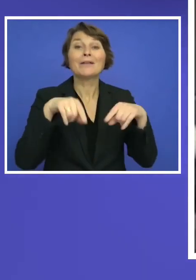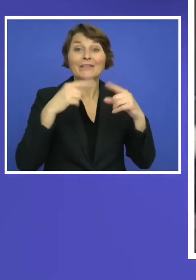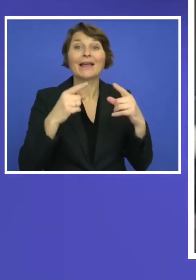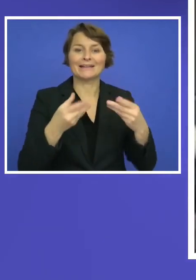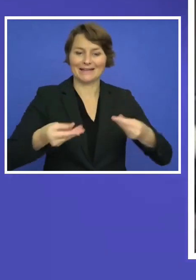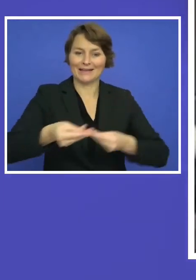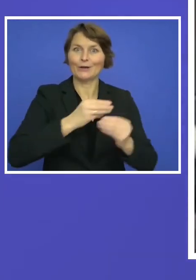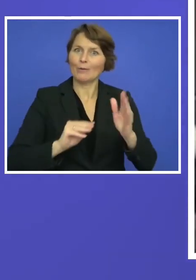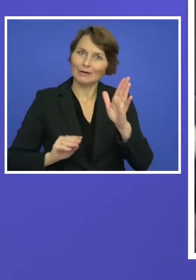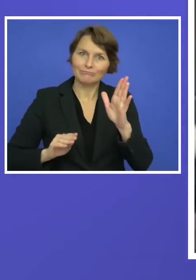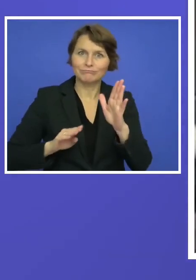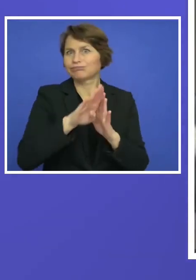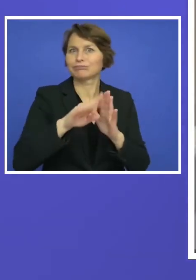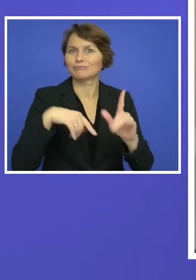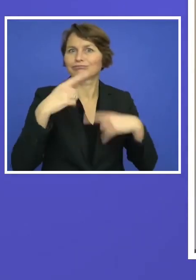development?